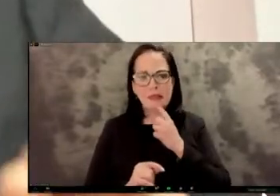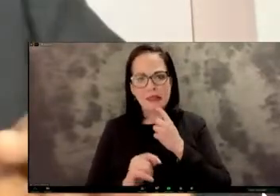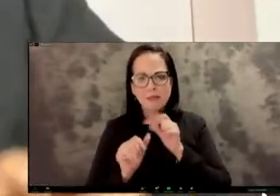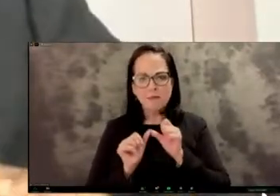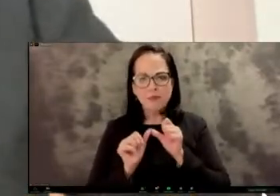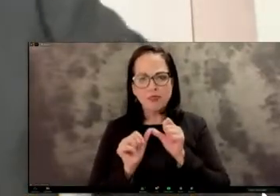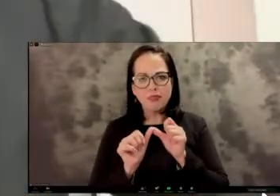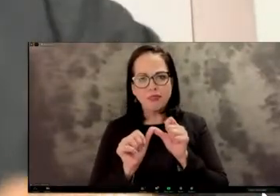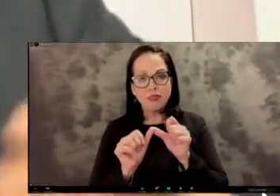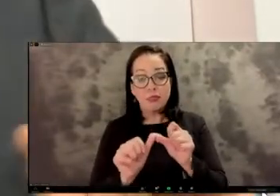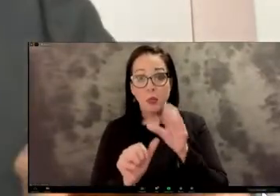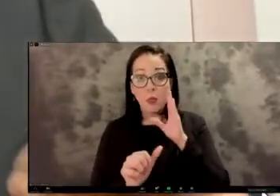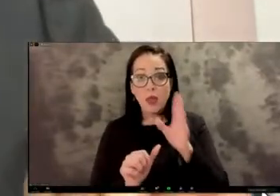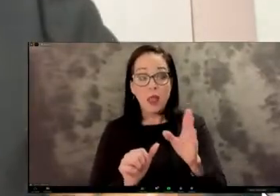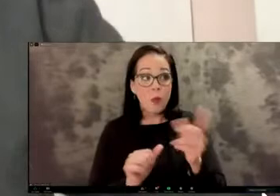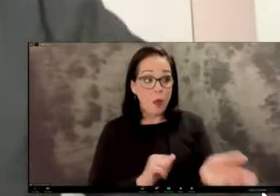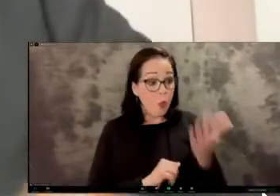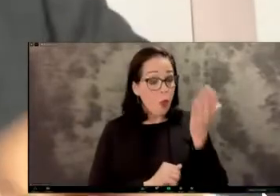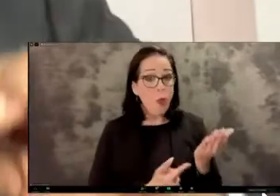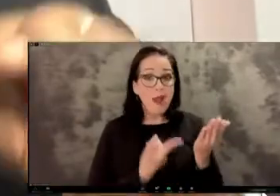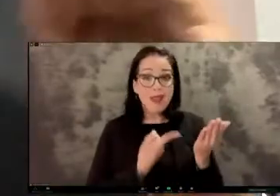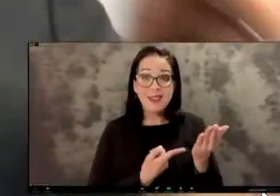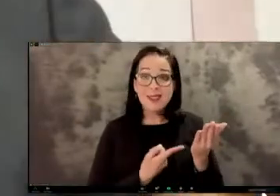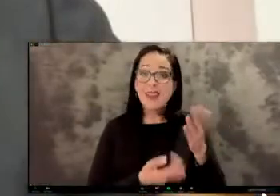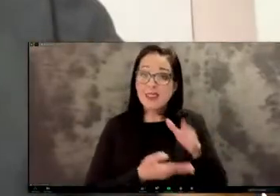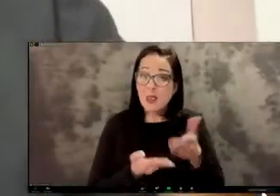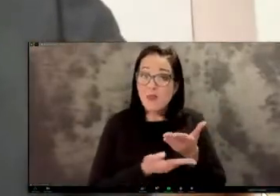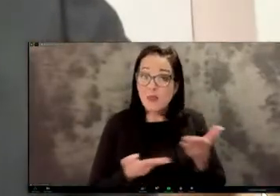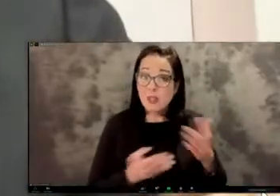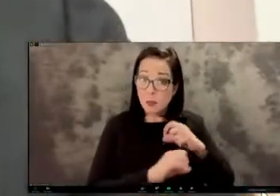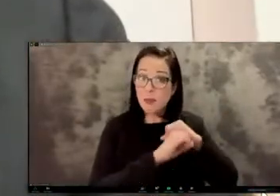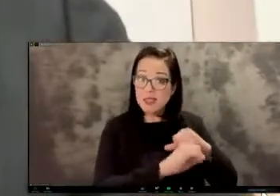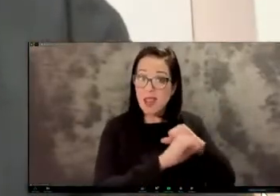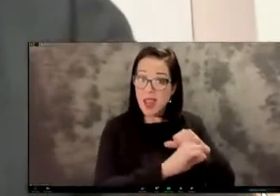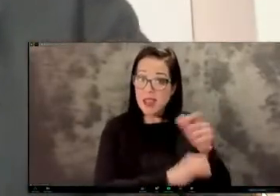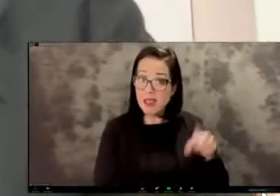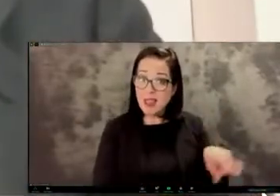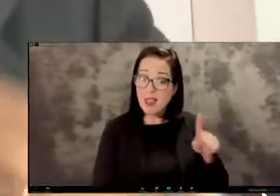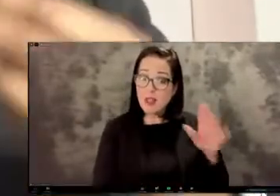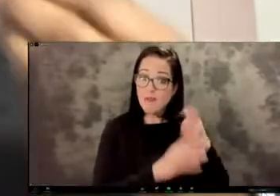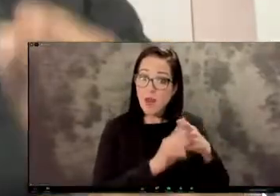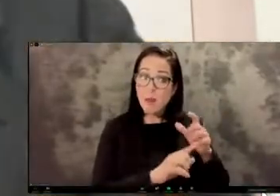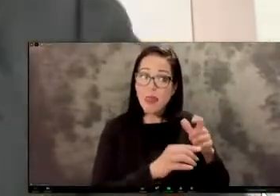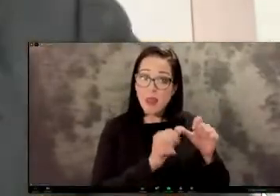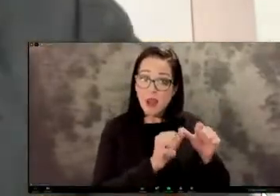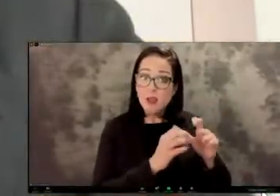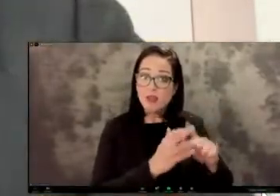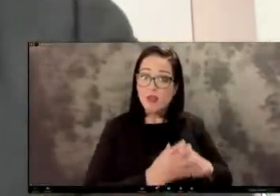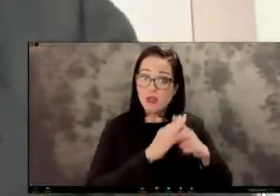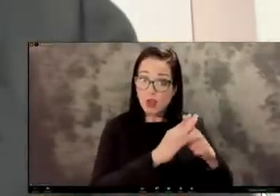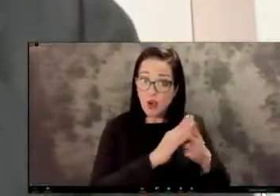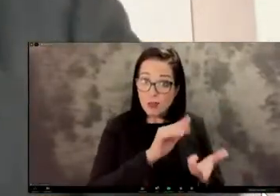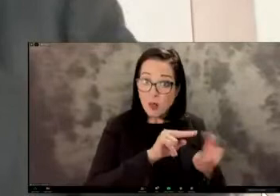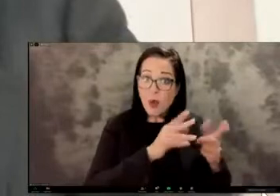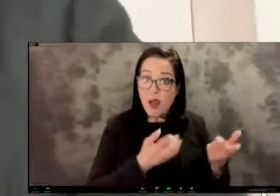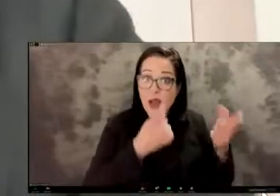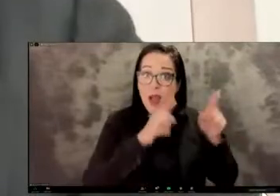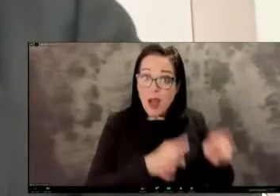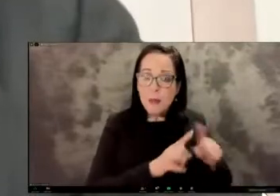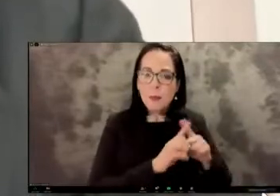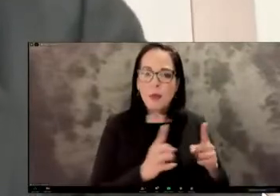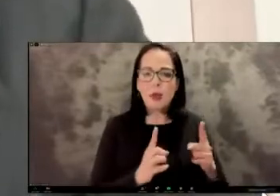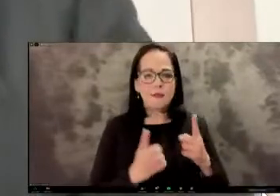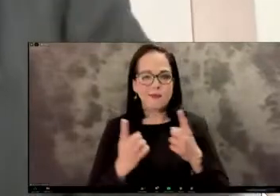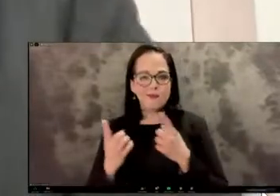seemed to be some resources that protected from the onset, but once they got depressed, everything else